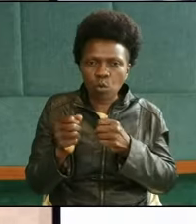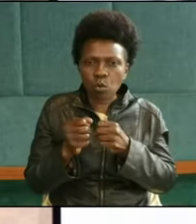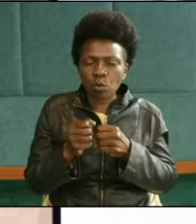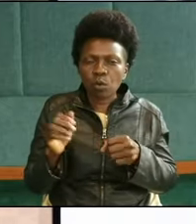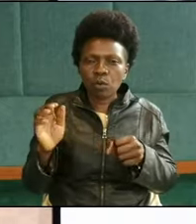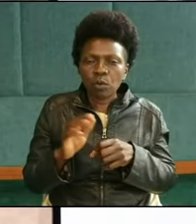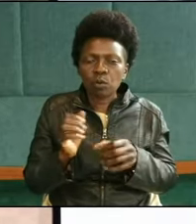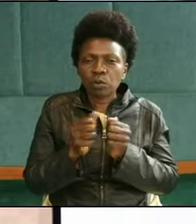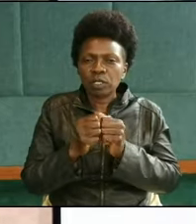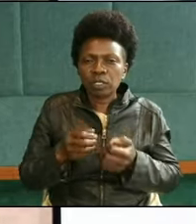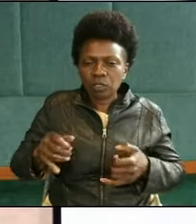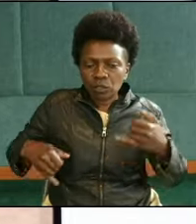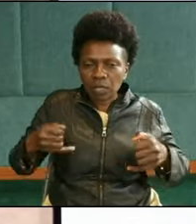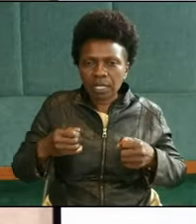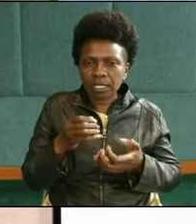praise.